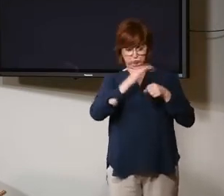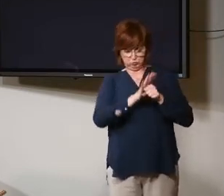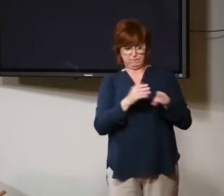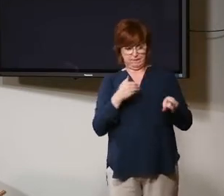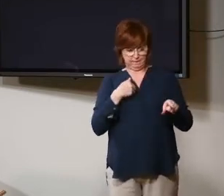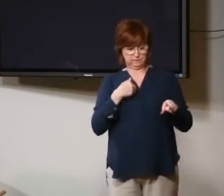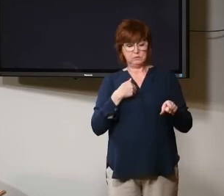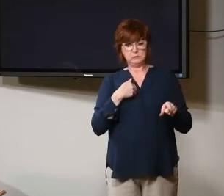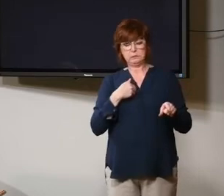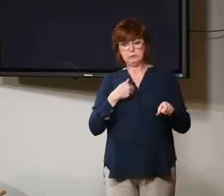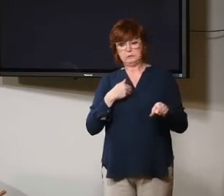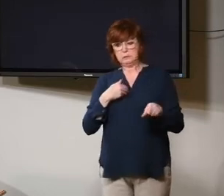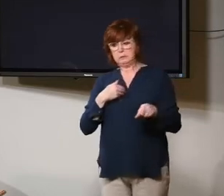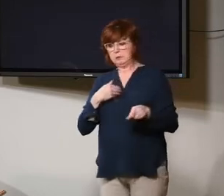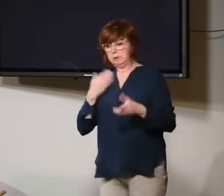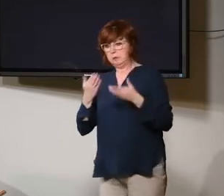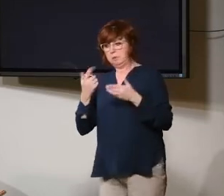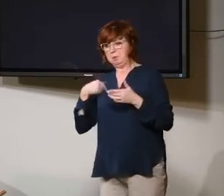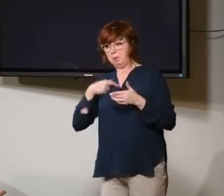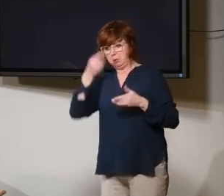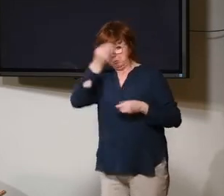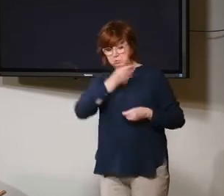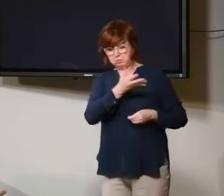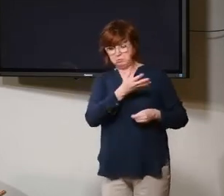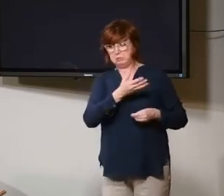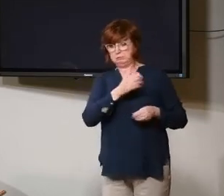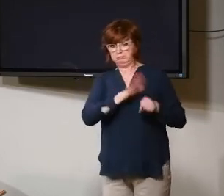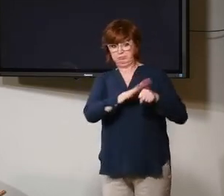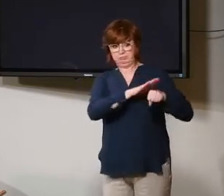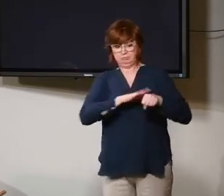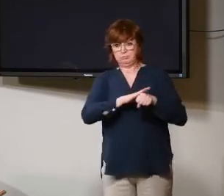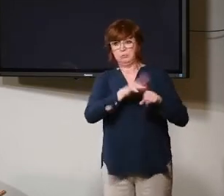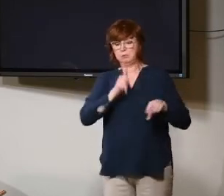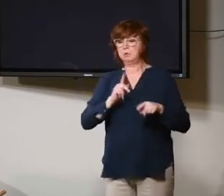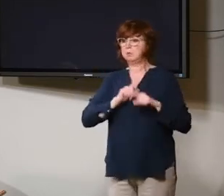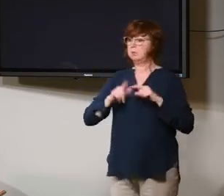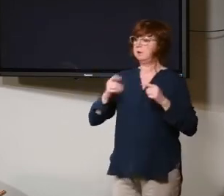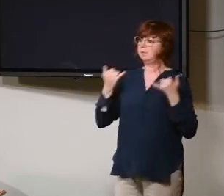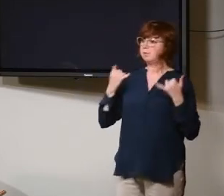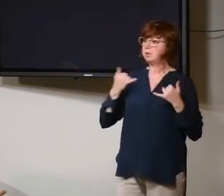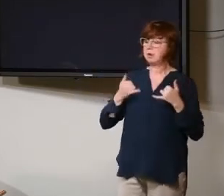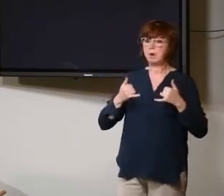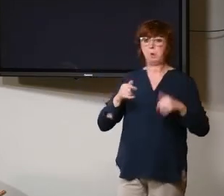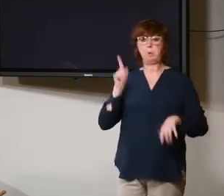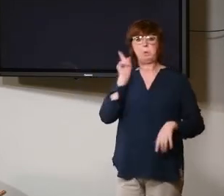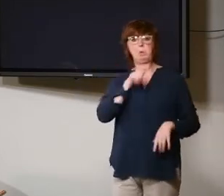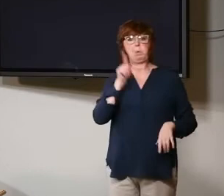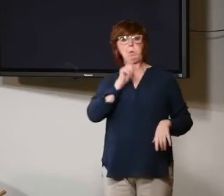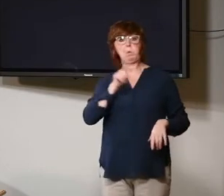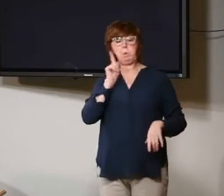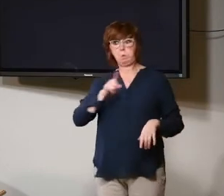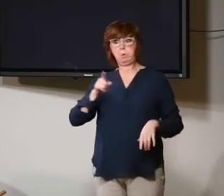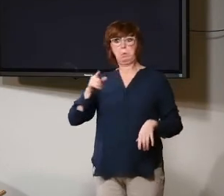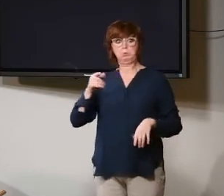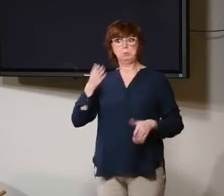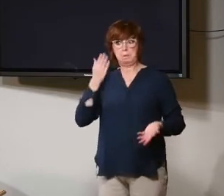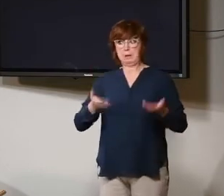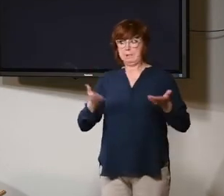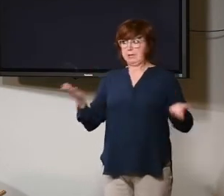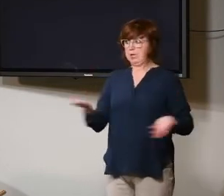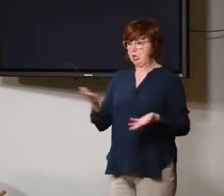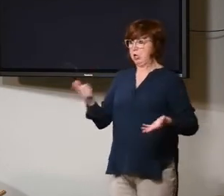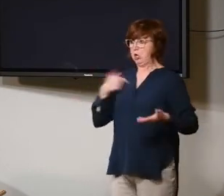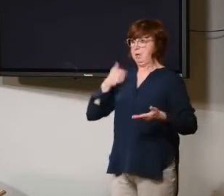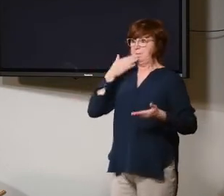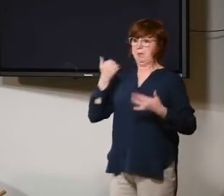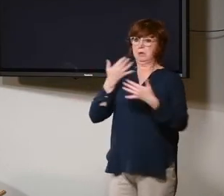in that region. So I think, in fairness, we should all act like it is in our communities, because it quite likely will be at some point in the near future.